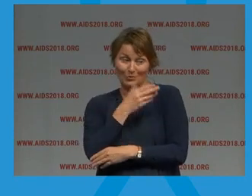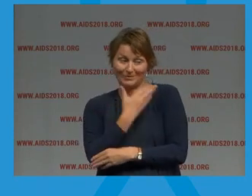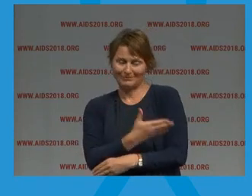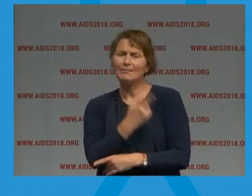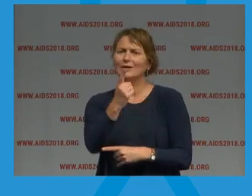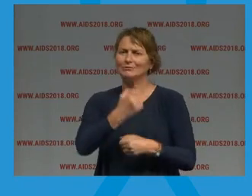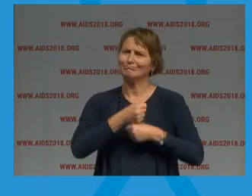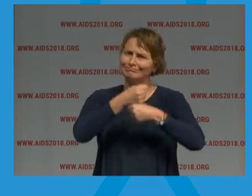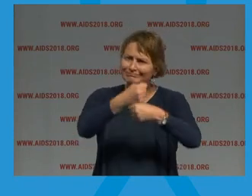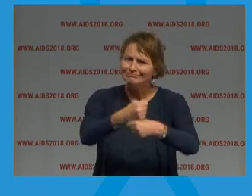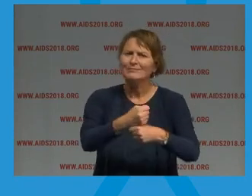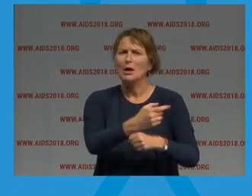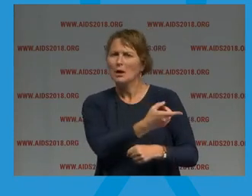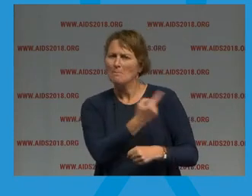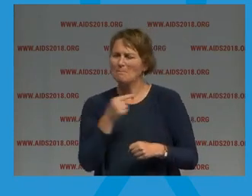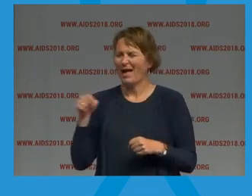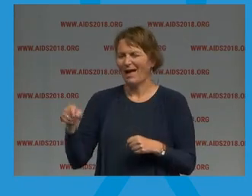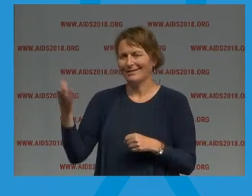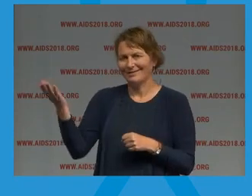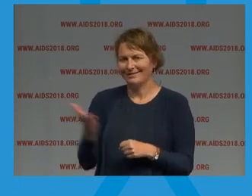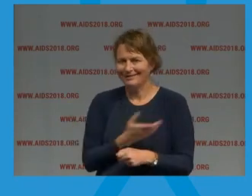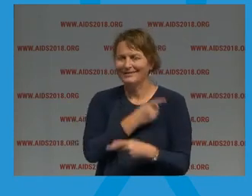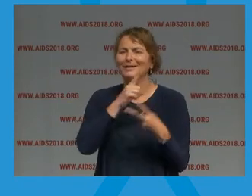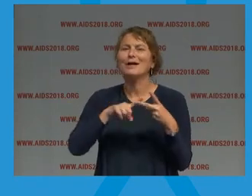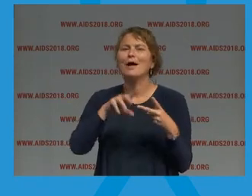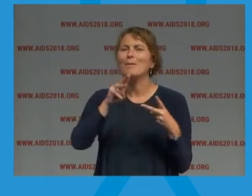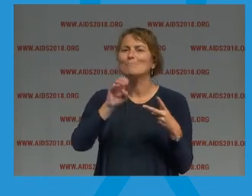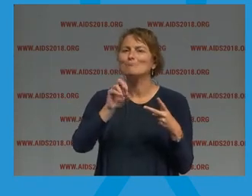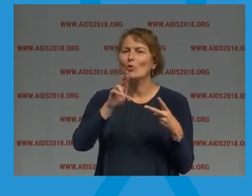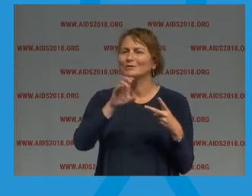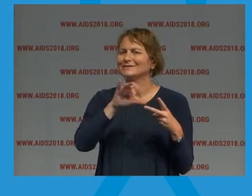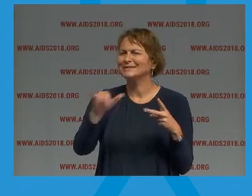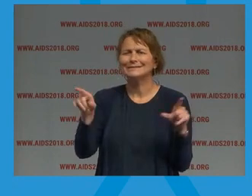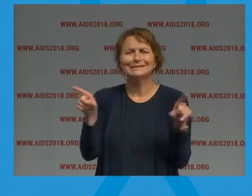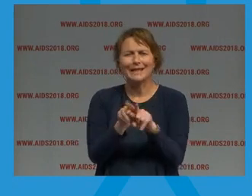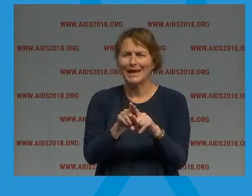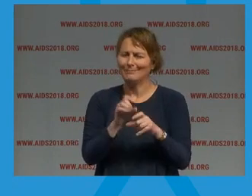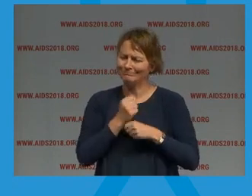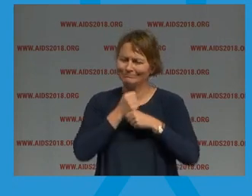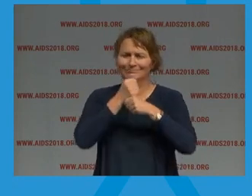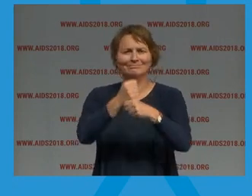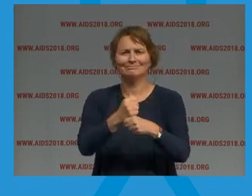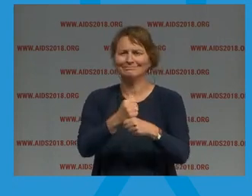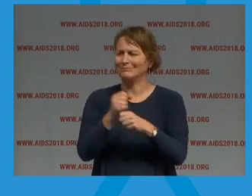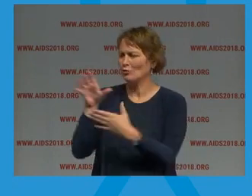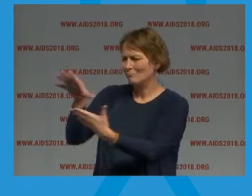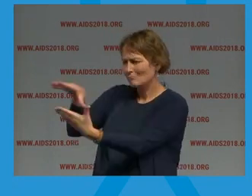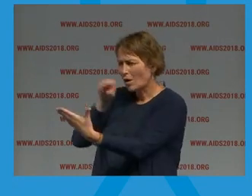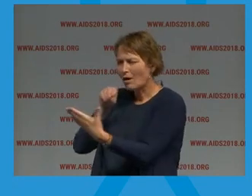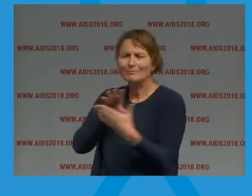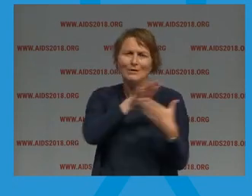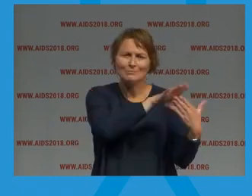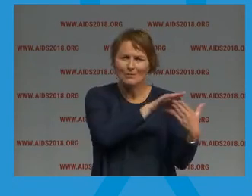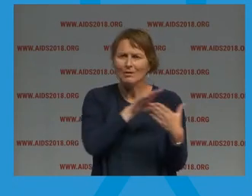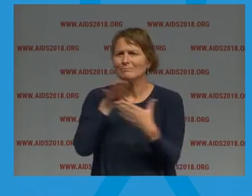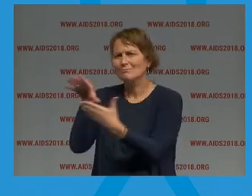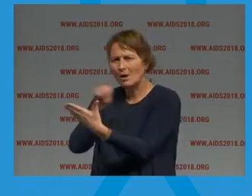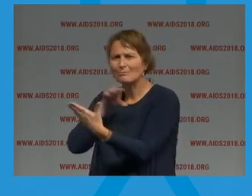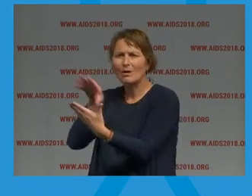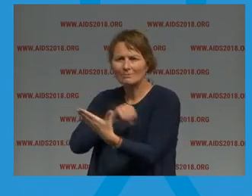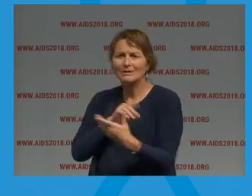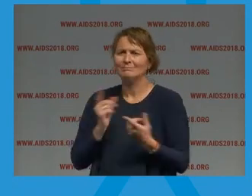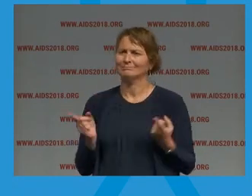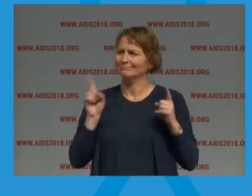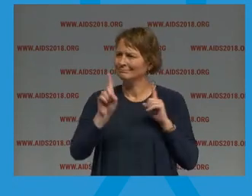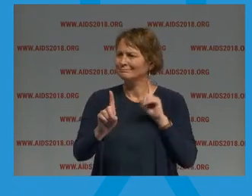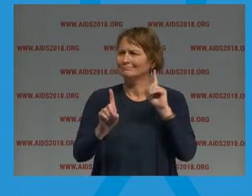Mercy represents that comeback. The hundreds of young black women activists in particular in South Africa and who are here